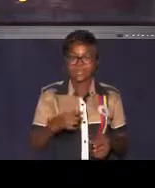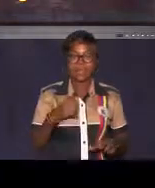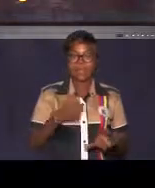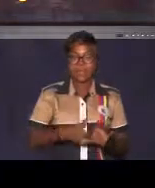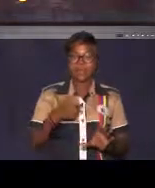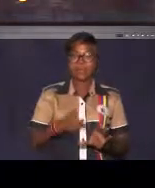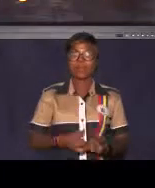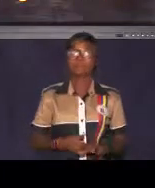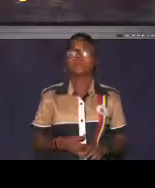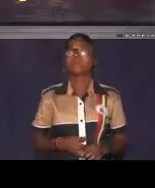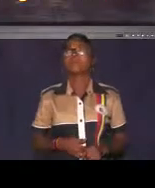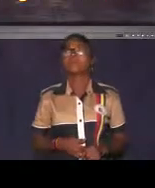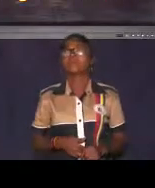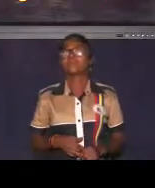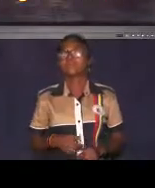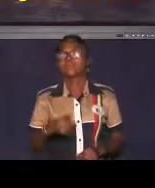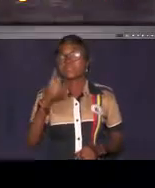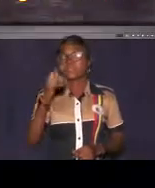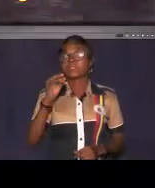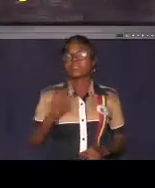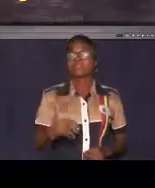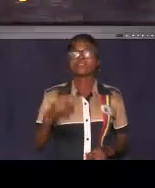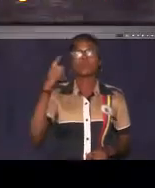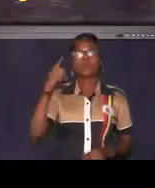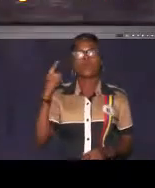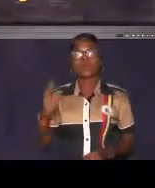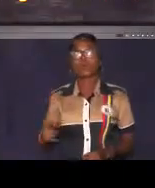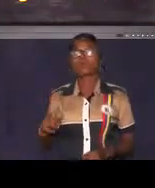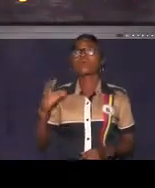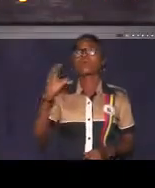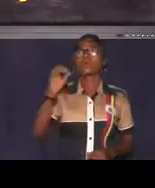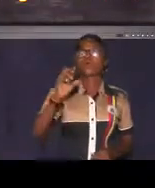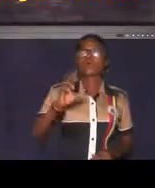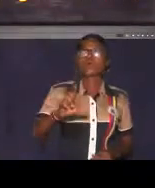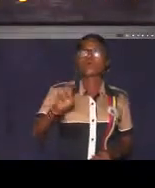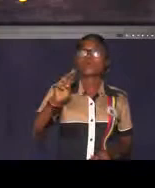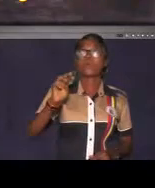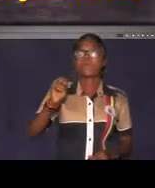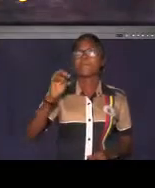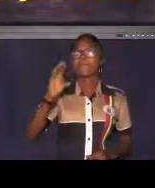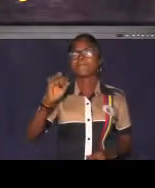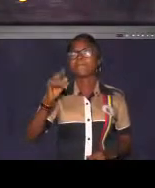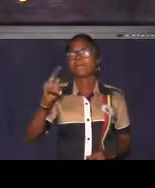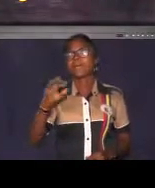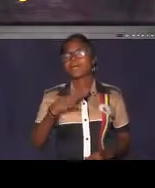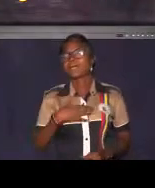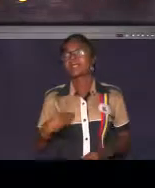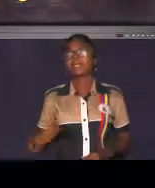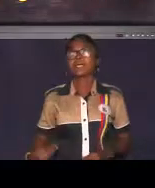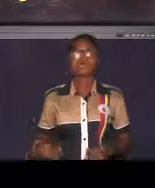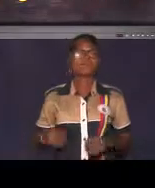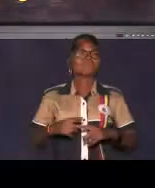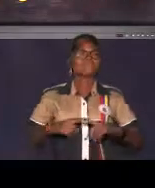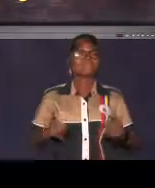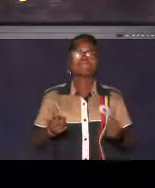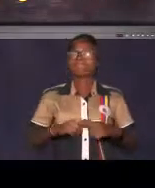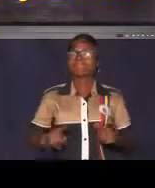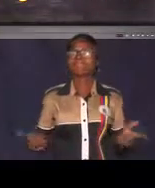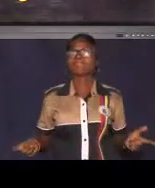petroleum. Petroleum, tin, gold, columbite, limestone, coal,